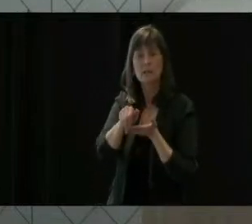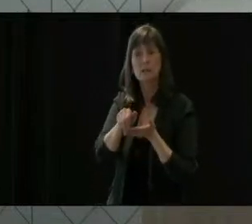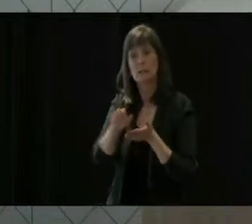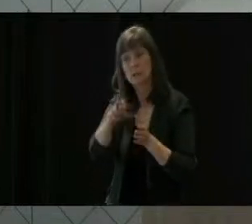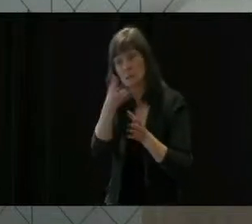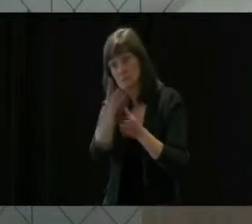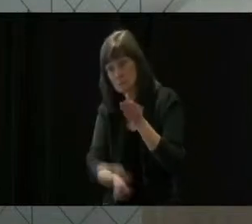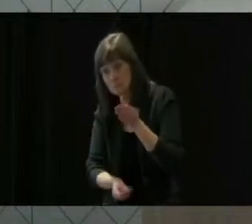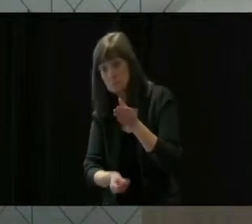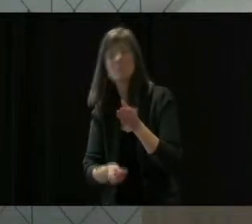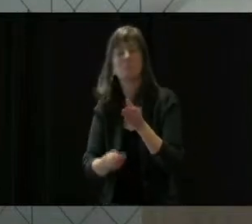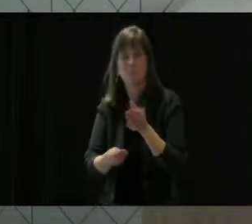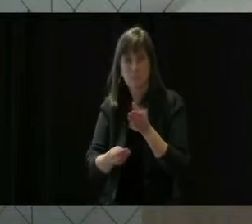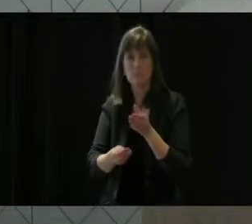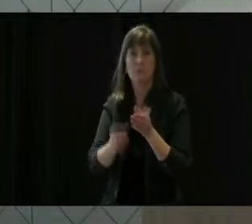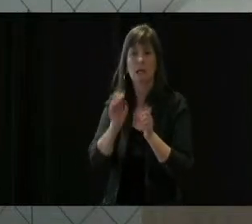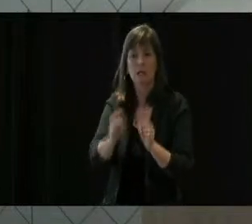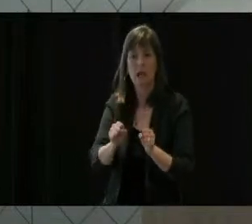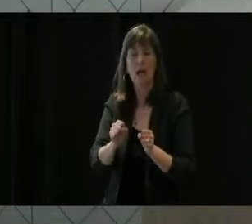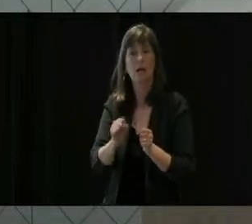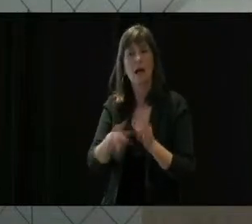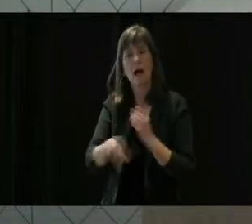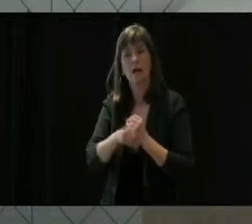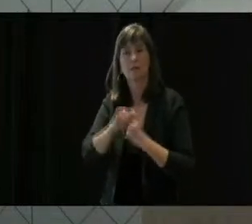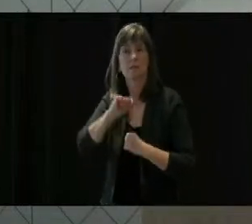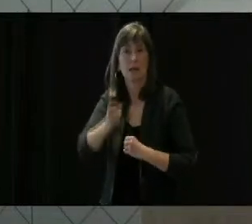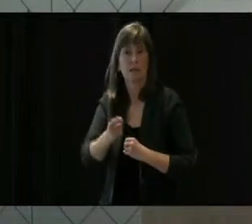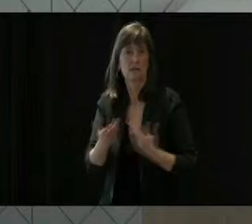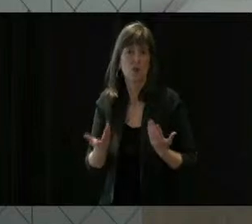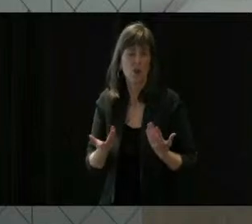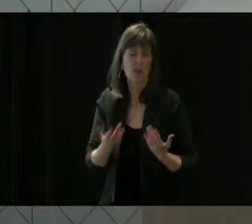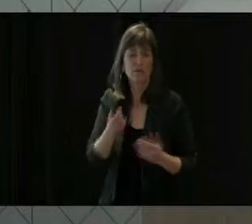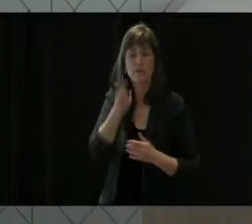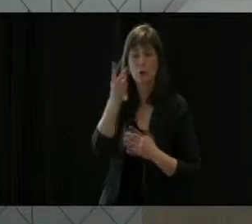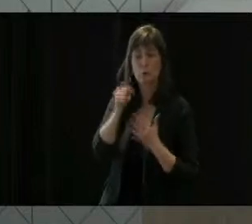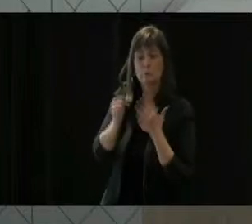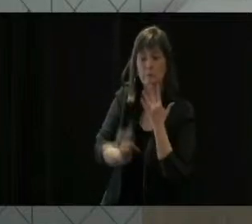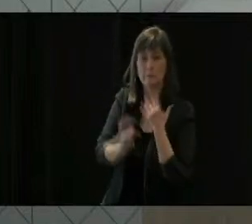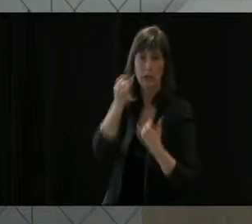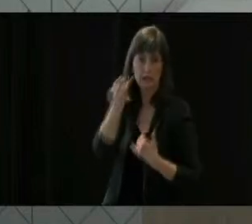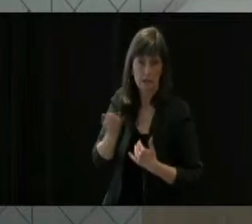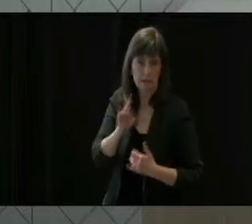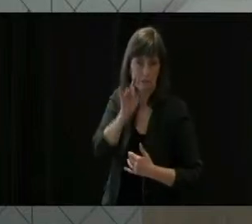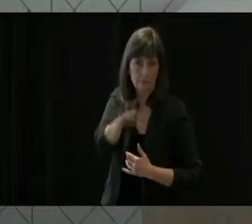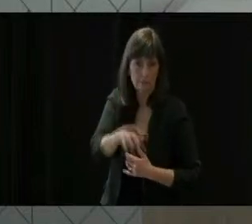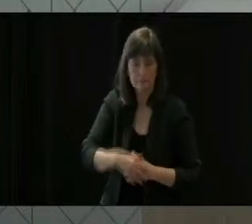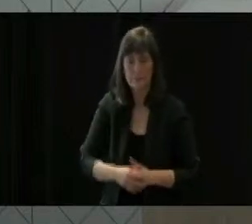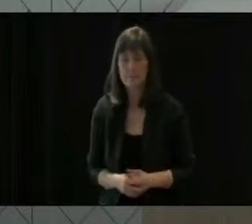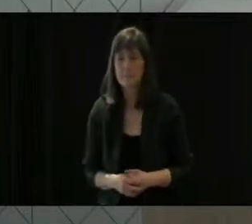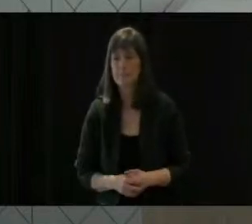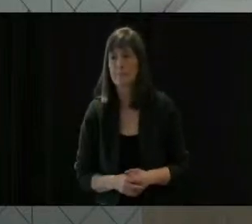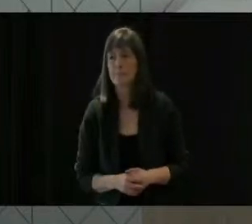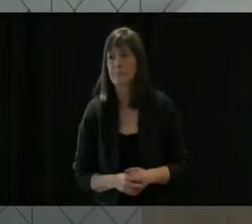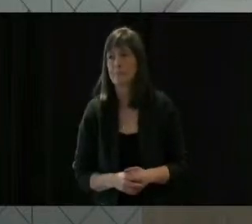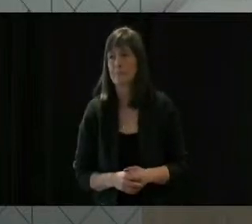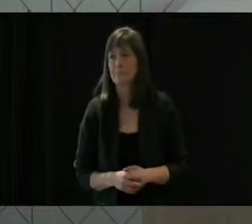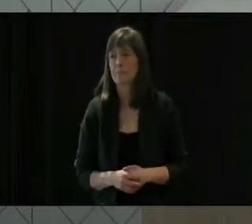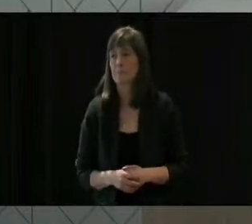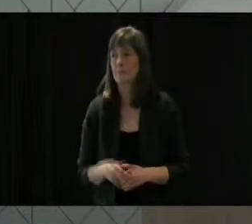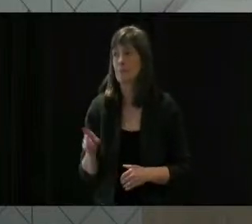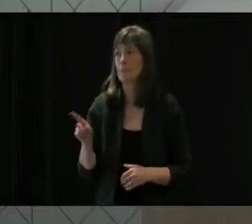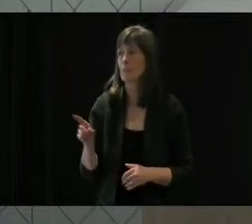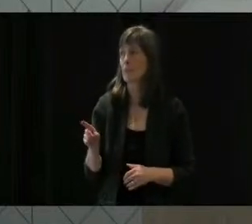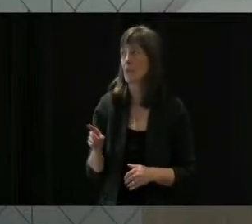are some of the ideas that we have put forward. All right. You make it clear in your report. You reminded us really that we have the